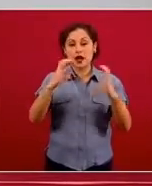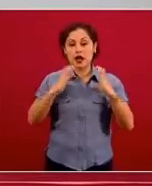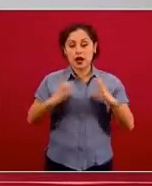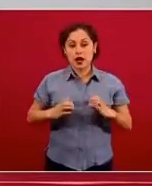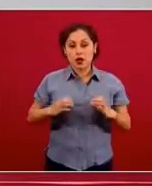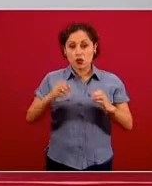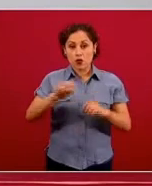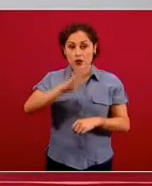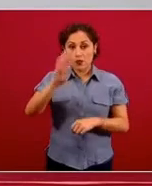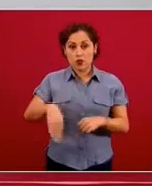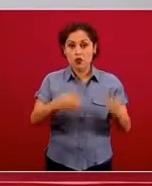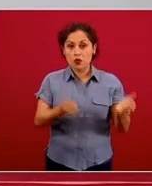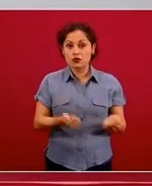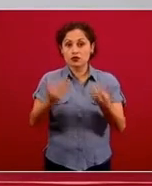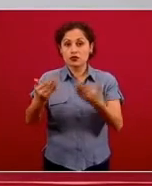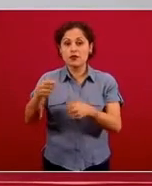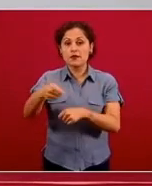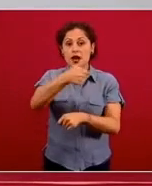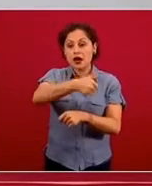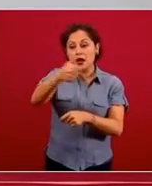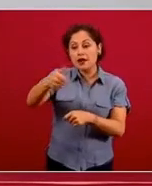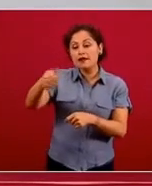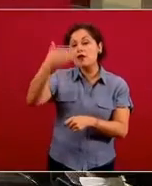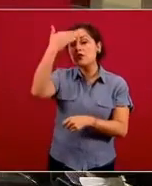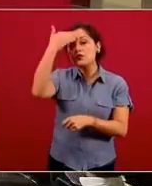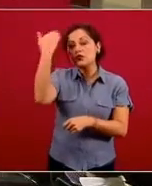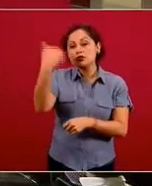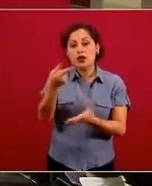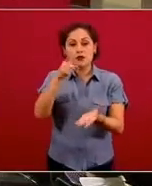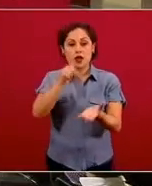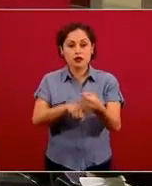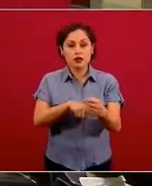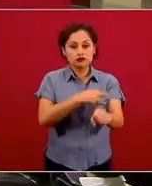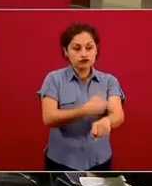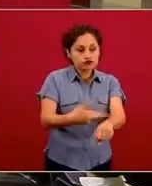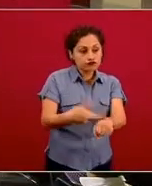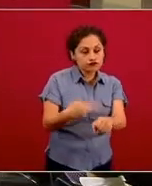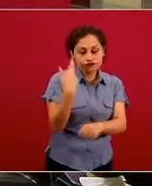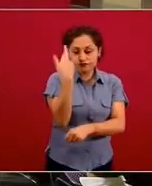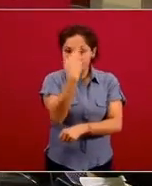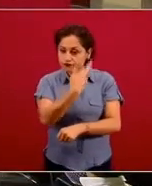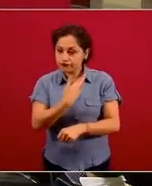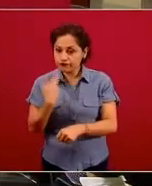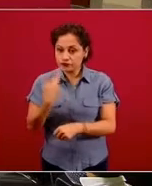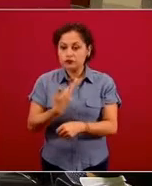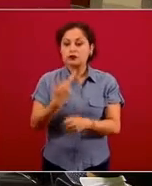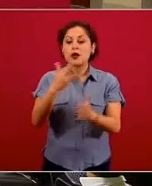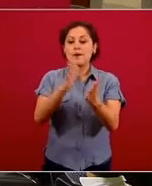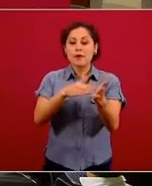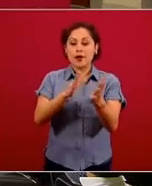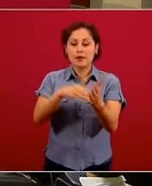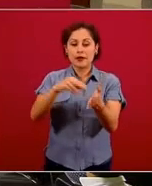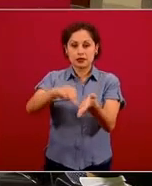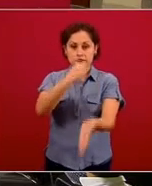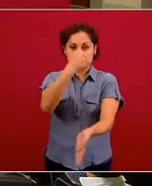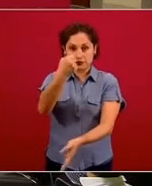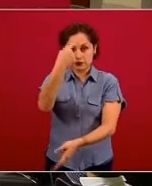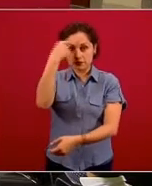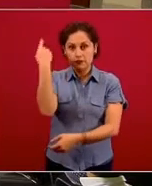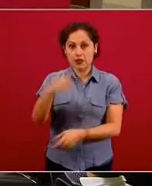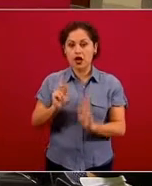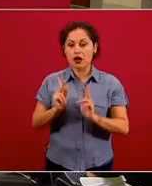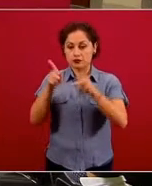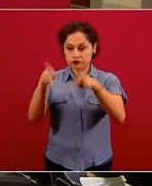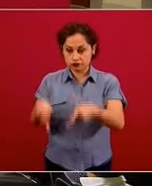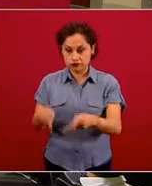verifying the capacity and the logistic structure of their morgues,